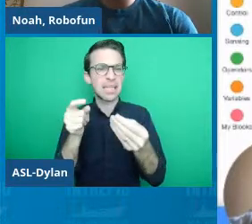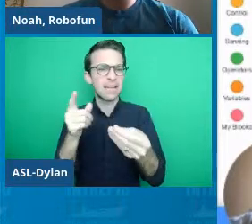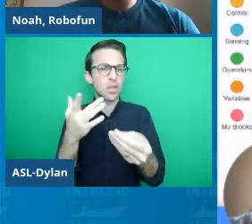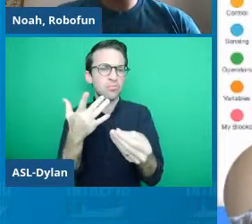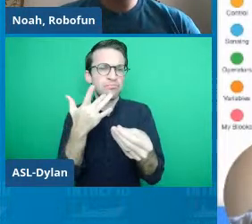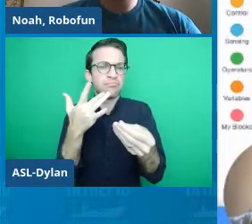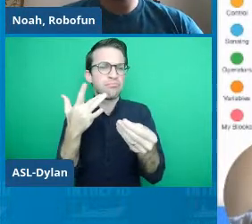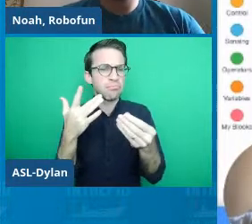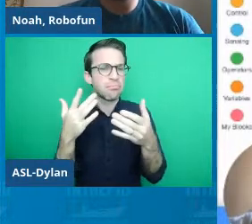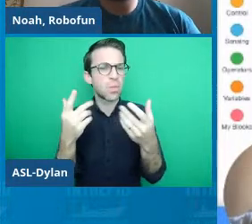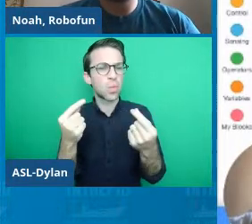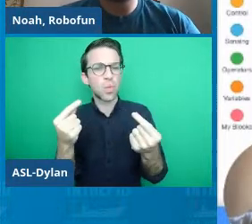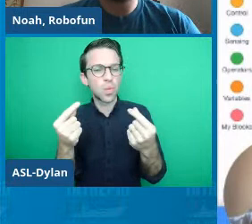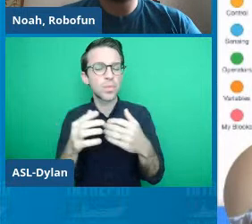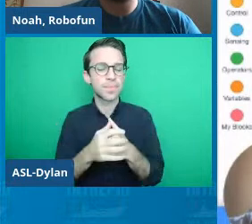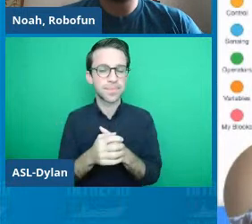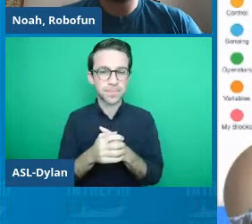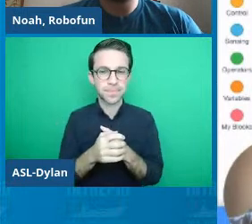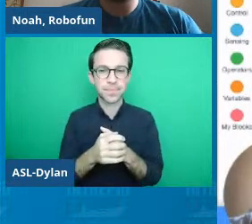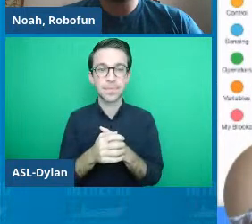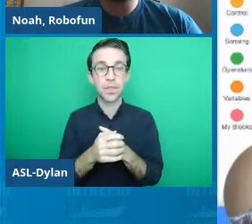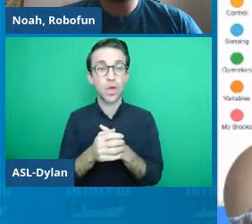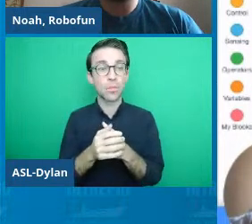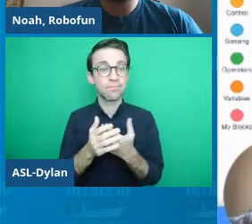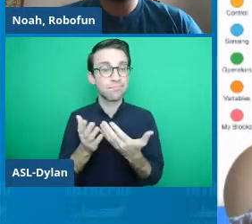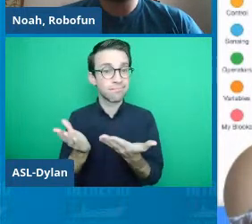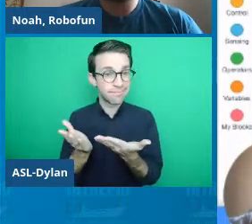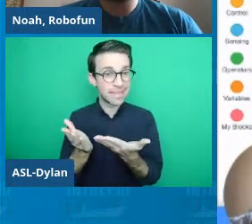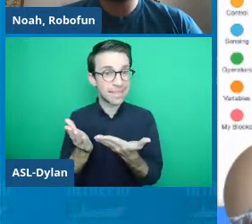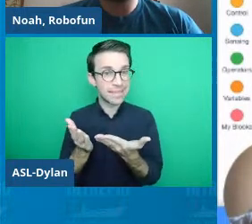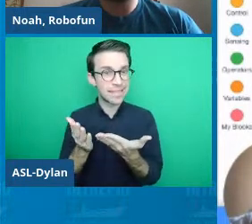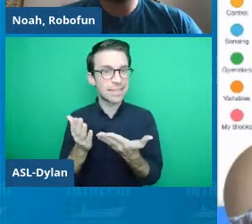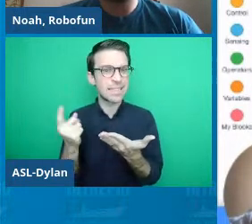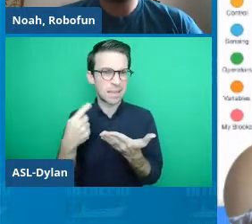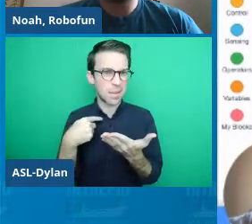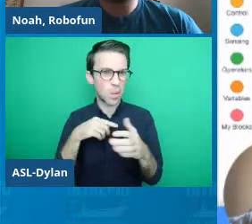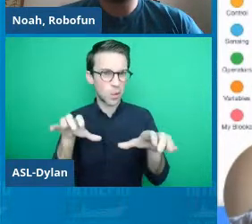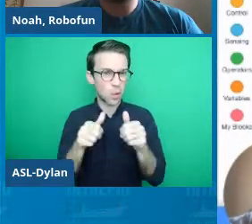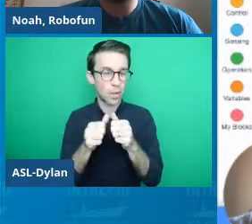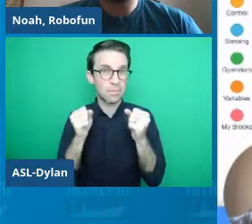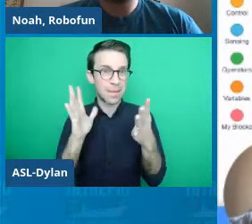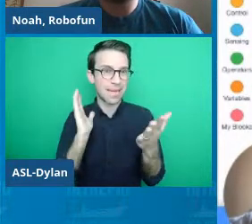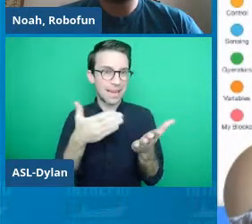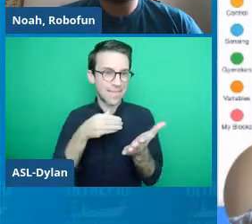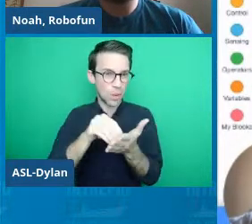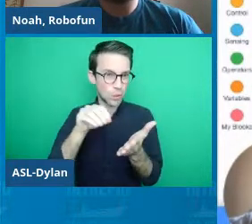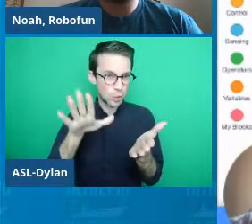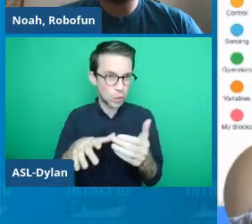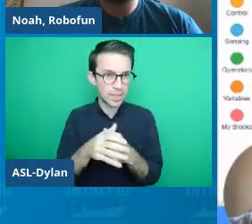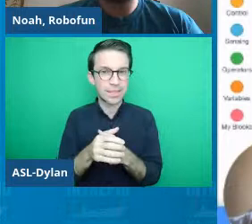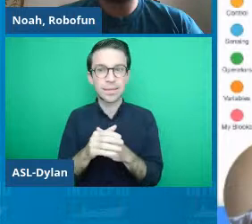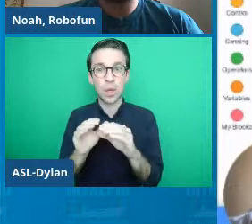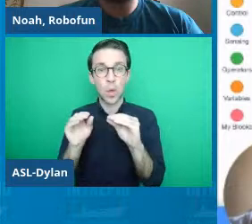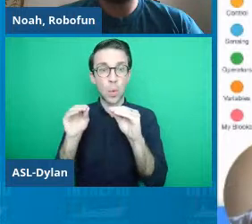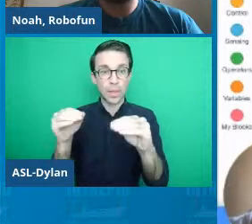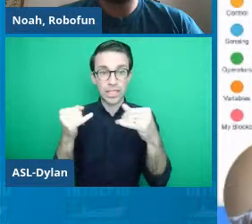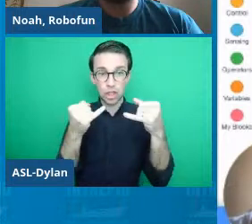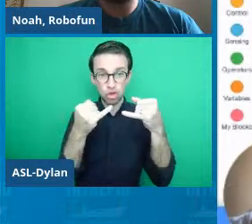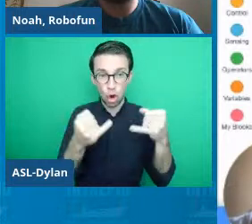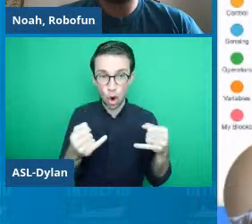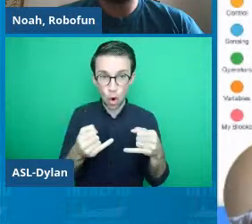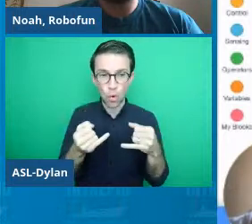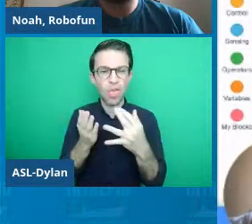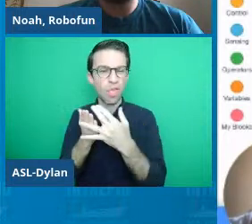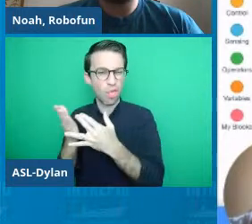So this is something we do with a lot of our students at RoboFun. We teach them coding through Scratch, and they